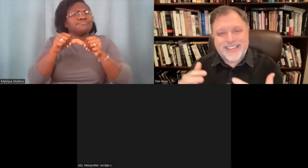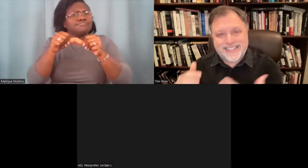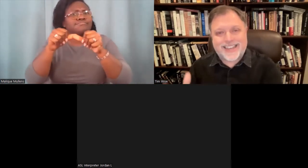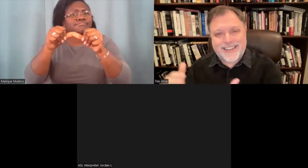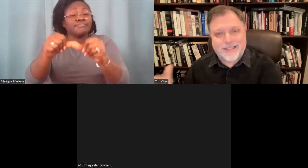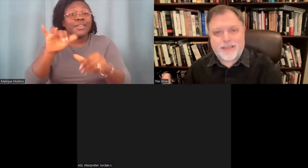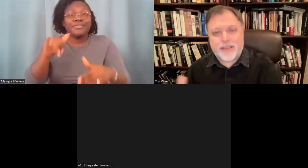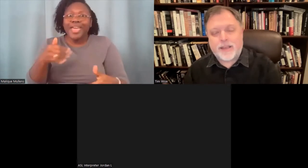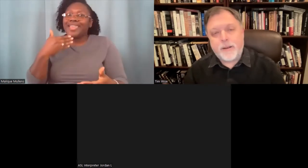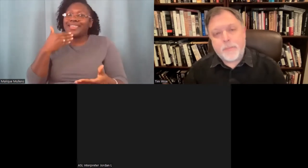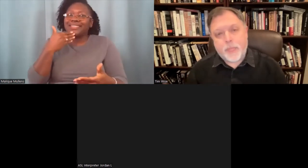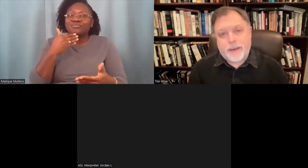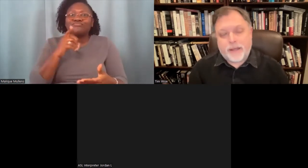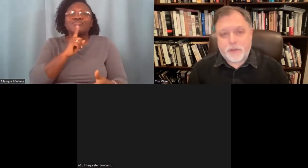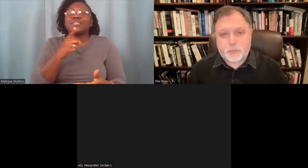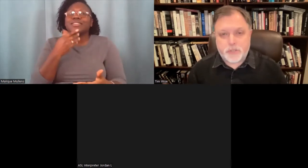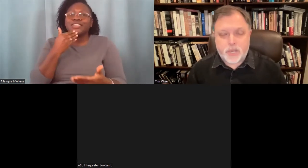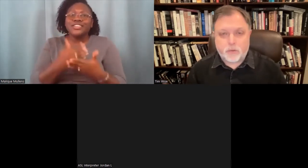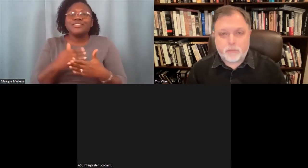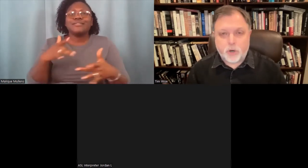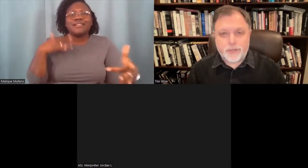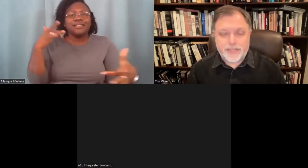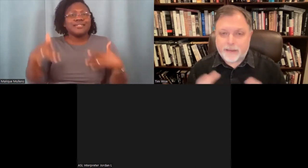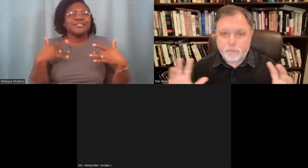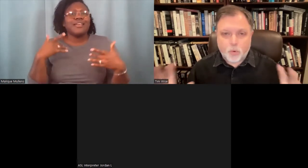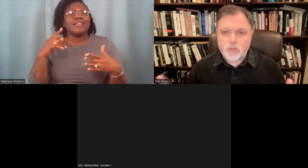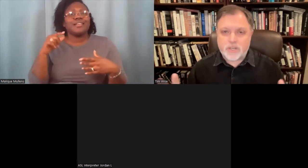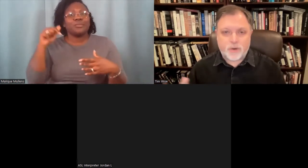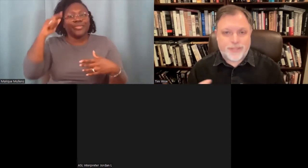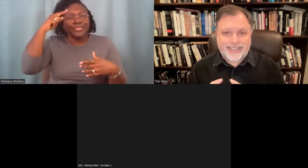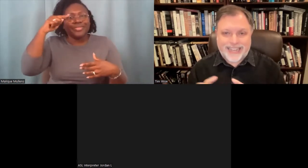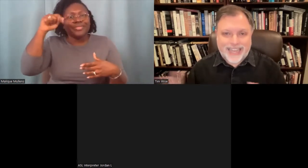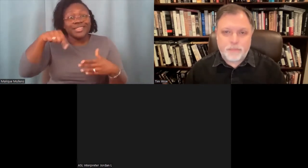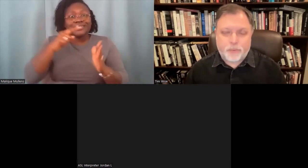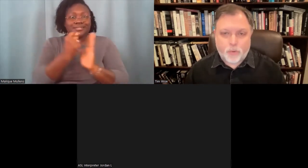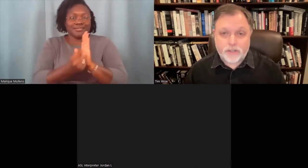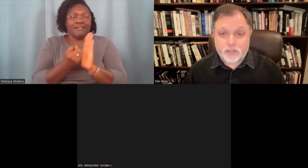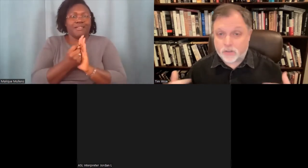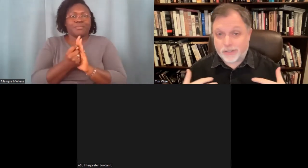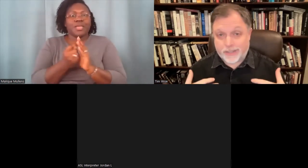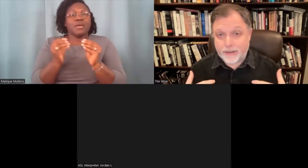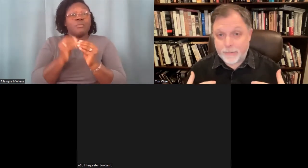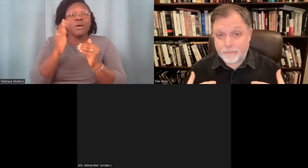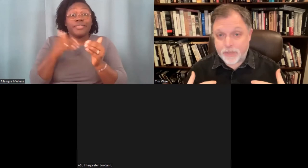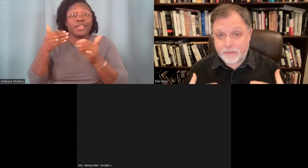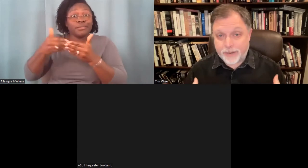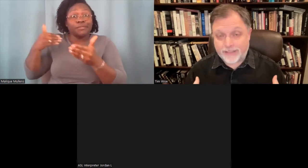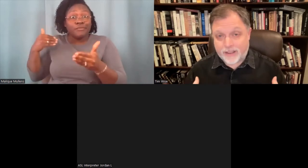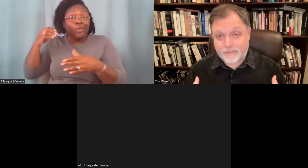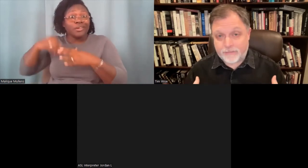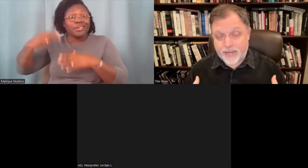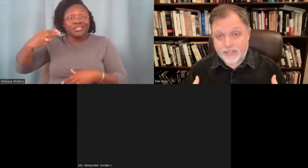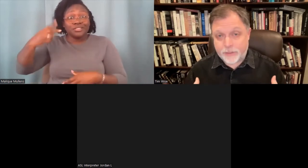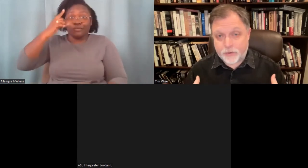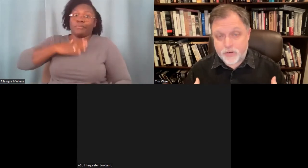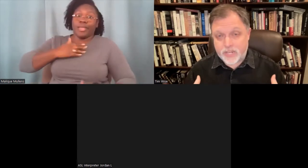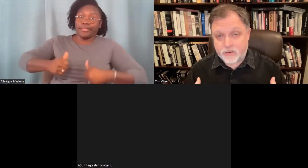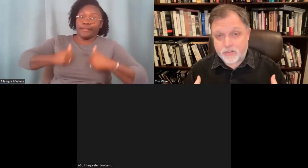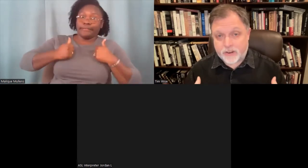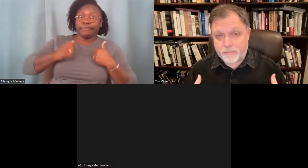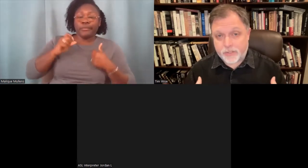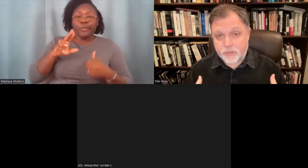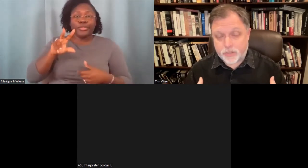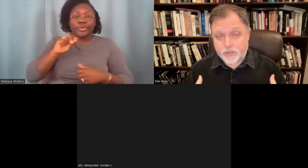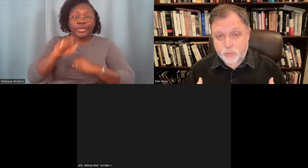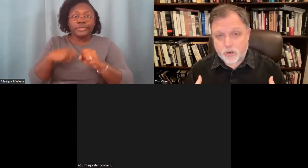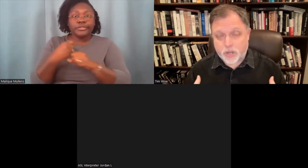is the exciting thing about this particular moment, that more so than at any point, certainly in my life and in the 30 years